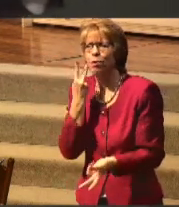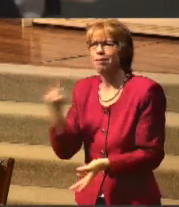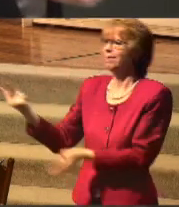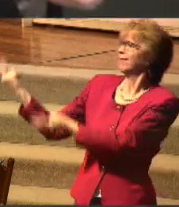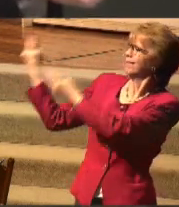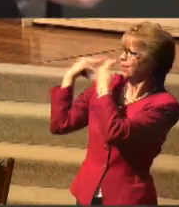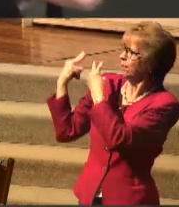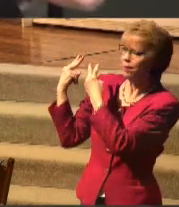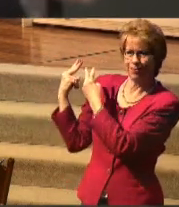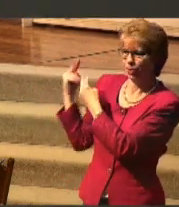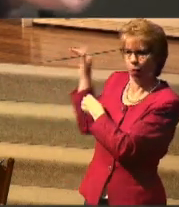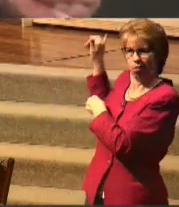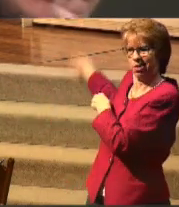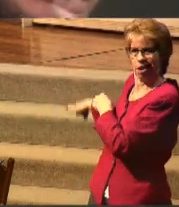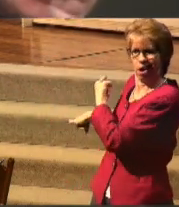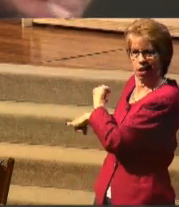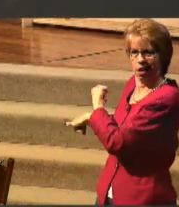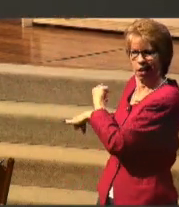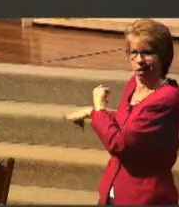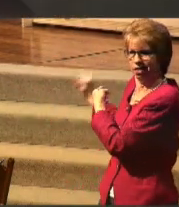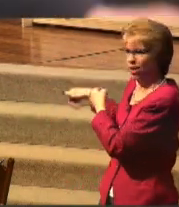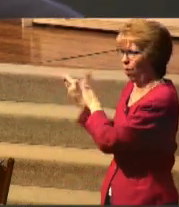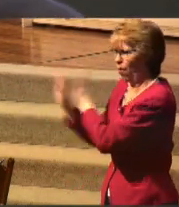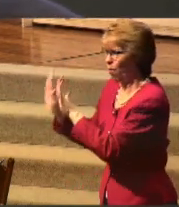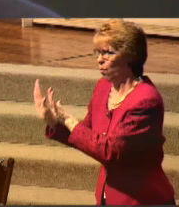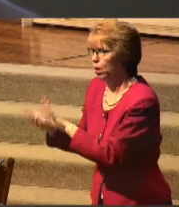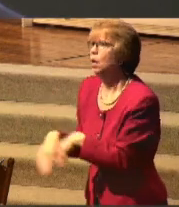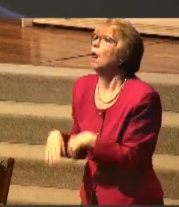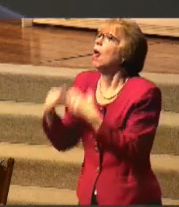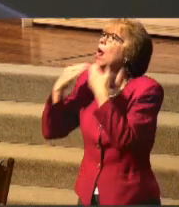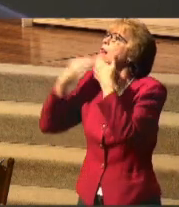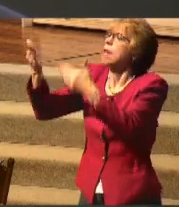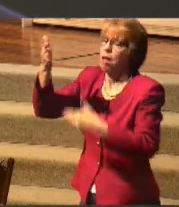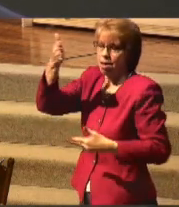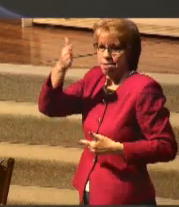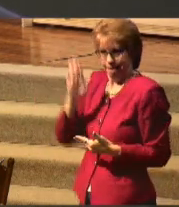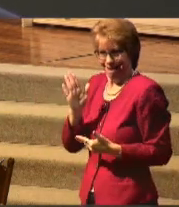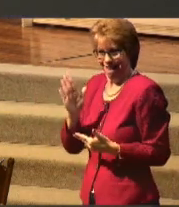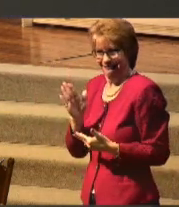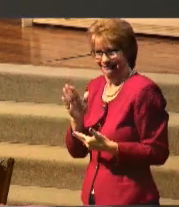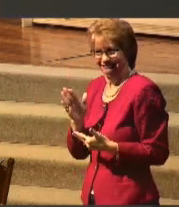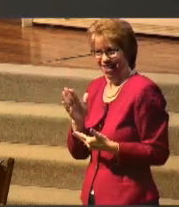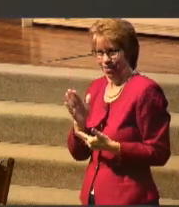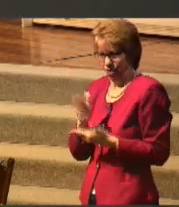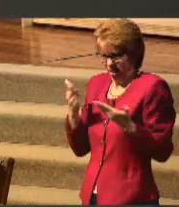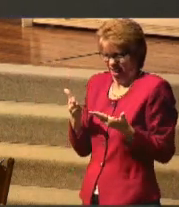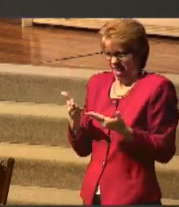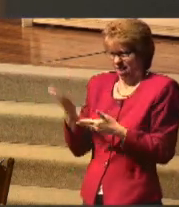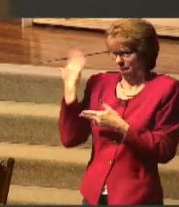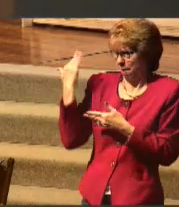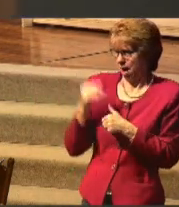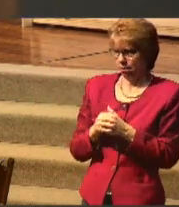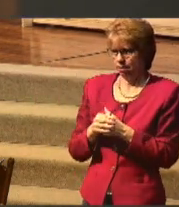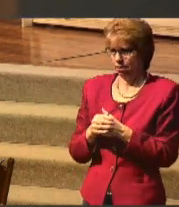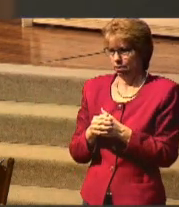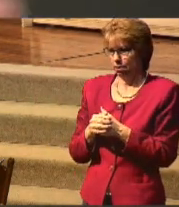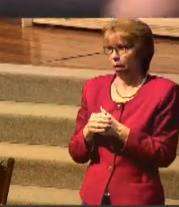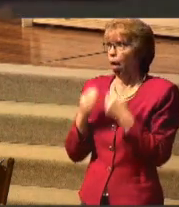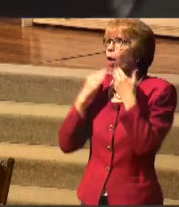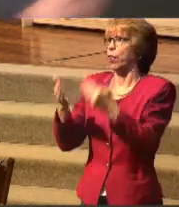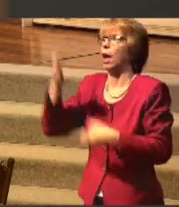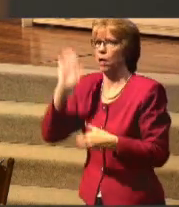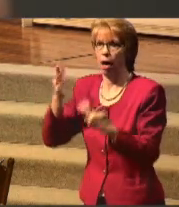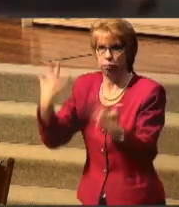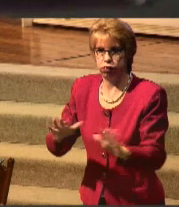live there. Don't live there. Thank God for the things in the past. Some of you will thank God that they are past.